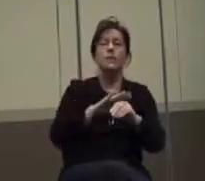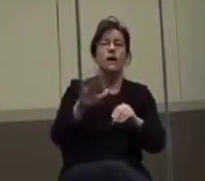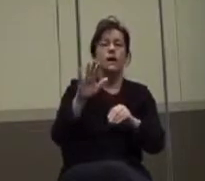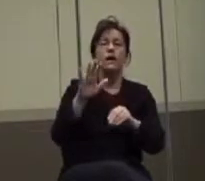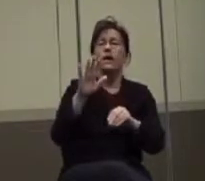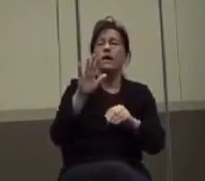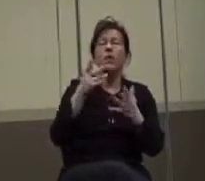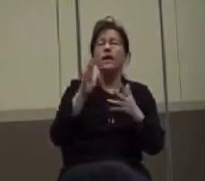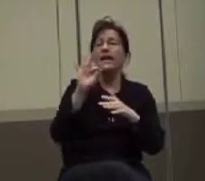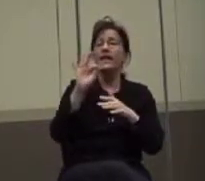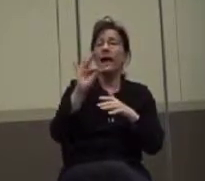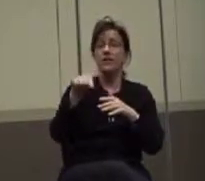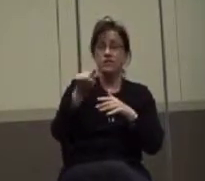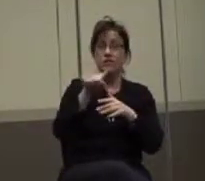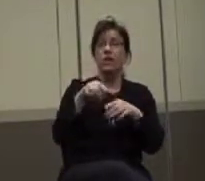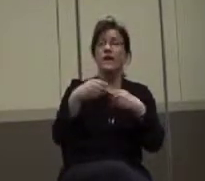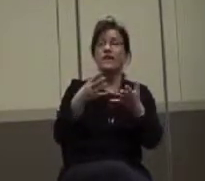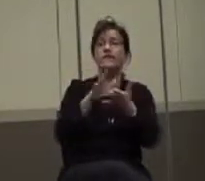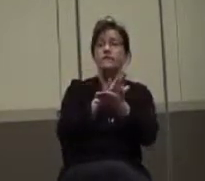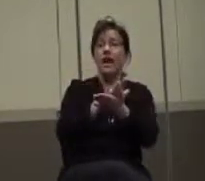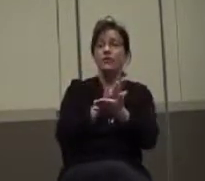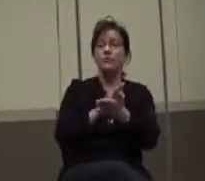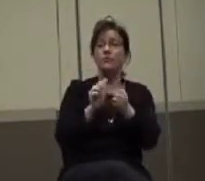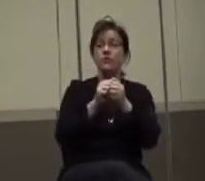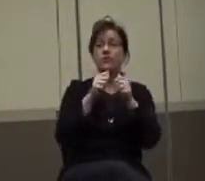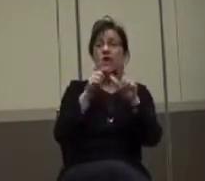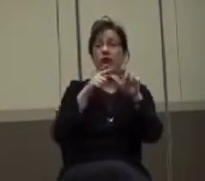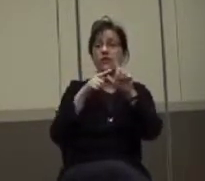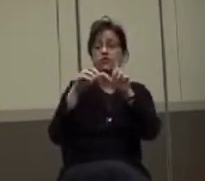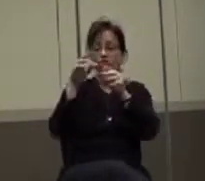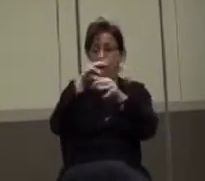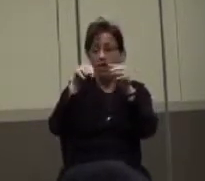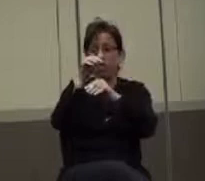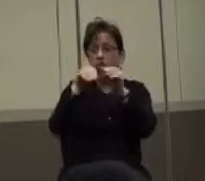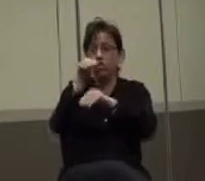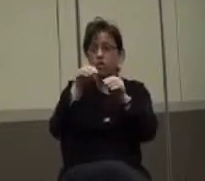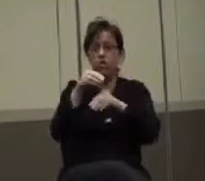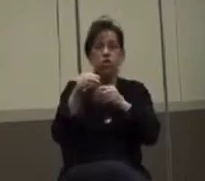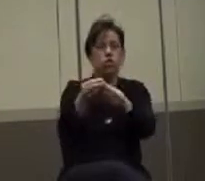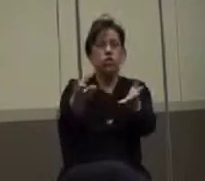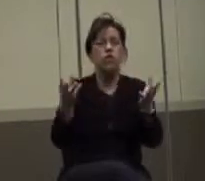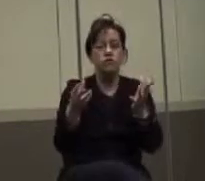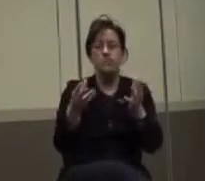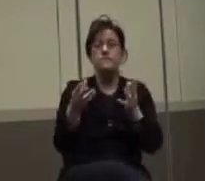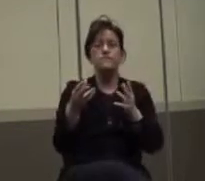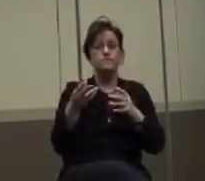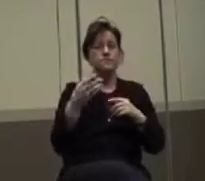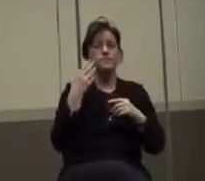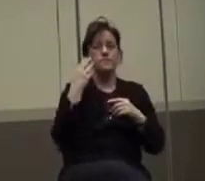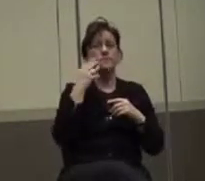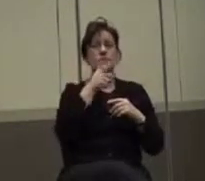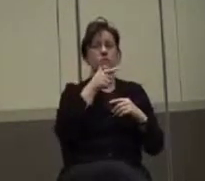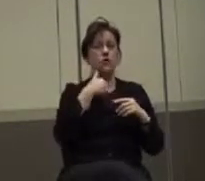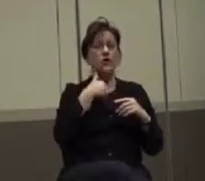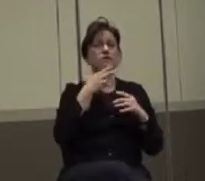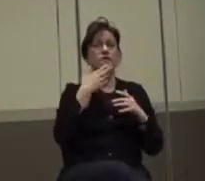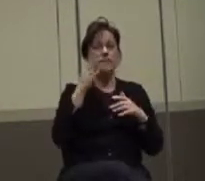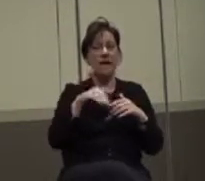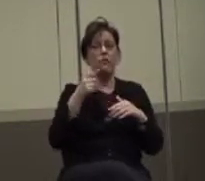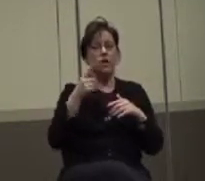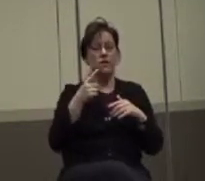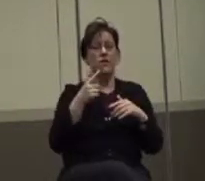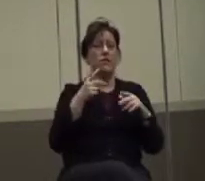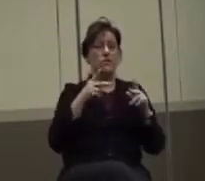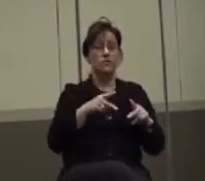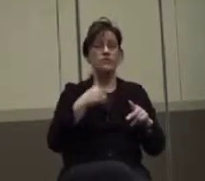letters are all screwed up. And so then I start calling on people, but I know who has the bad ones. Now the person who has the bad one thinks everybody's